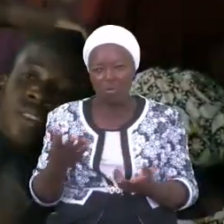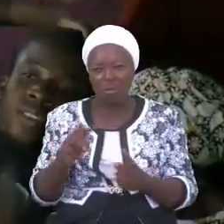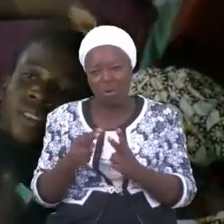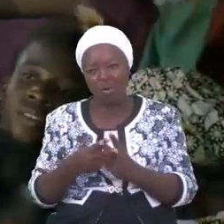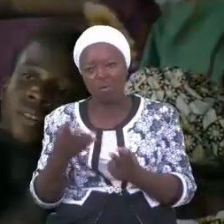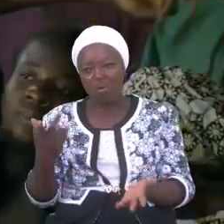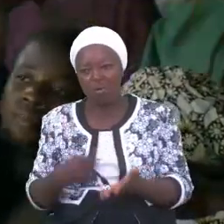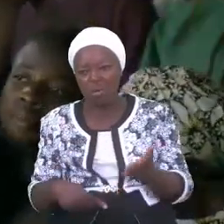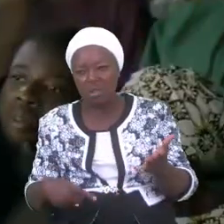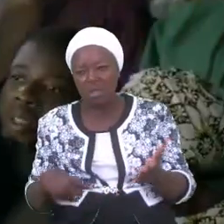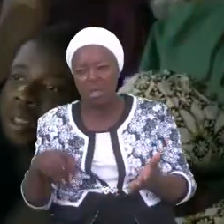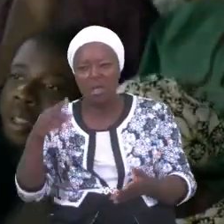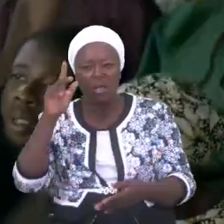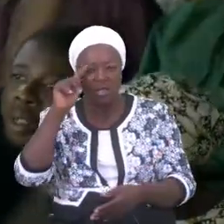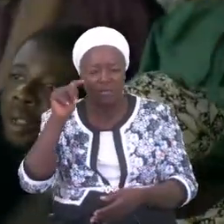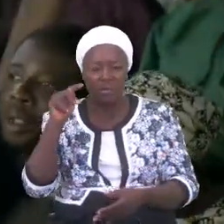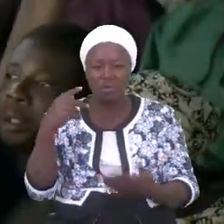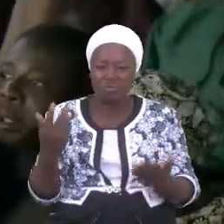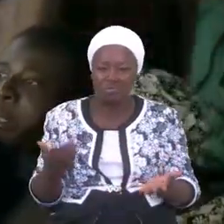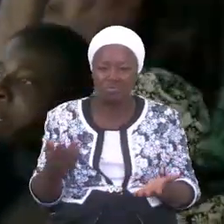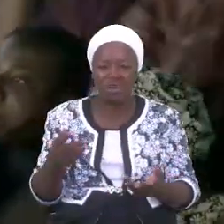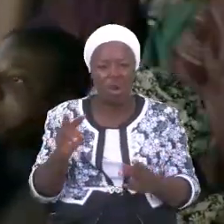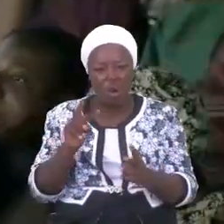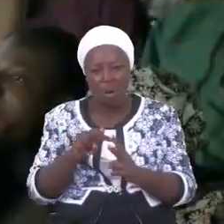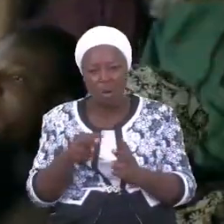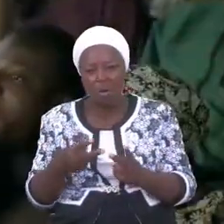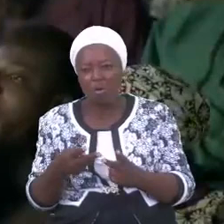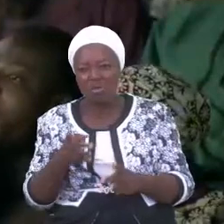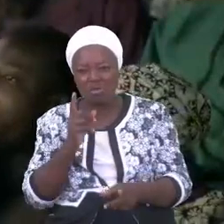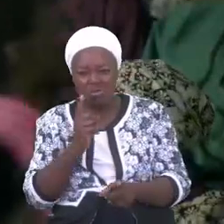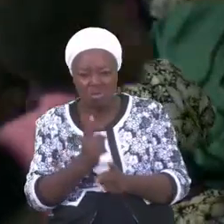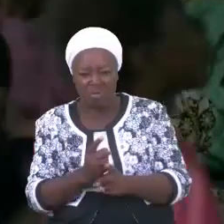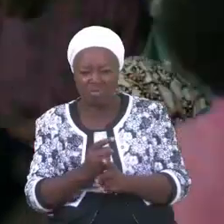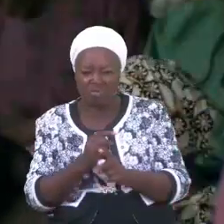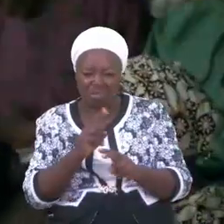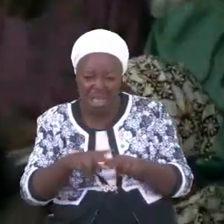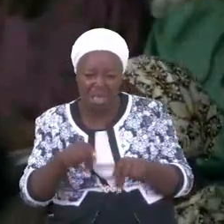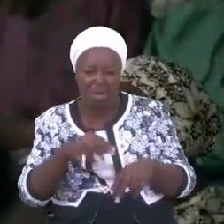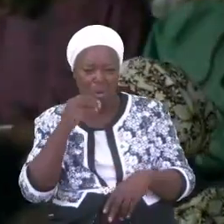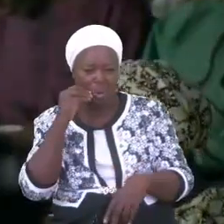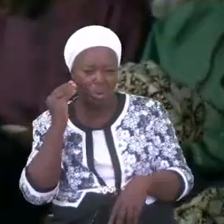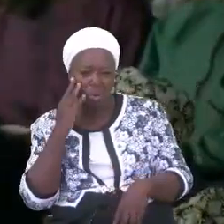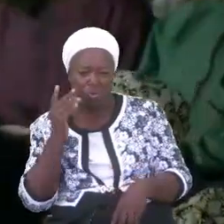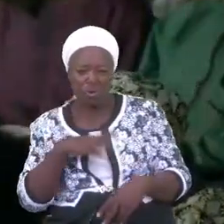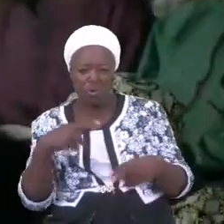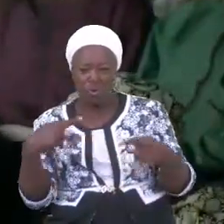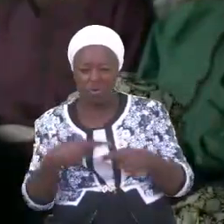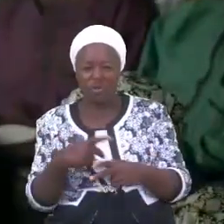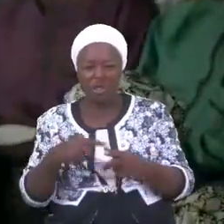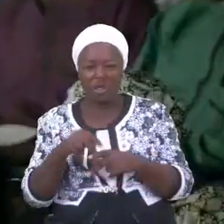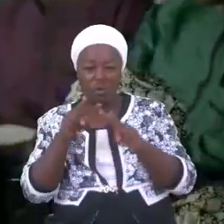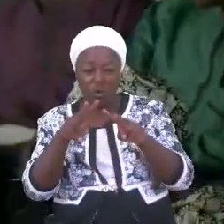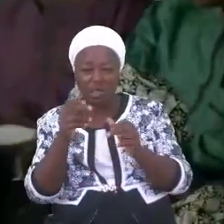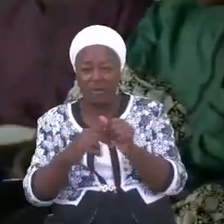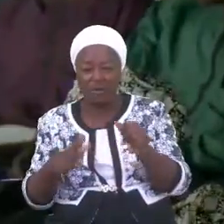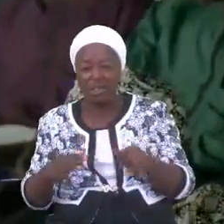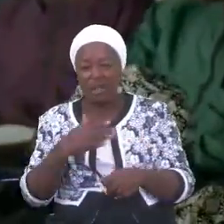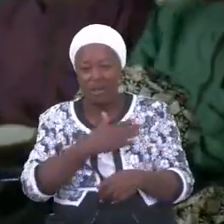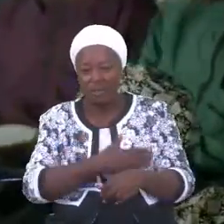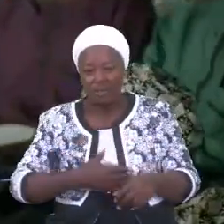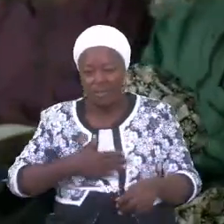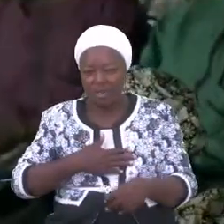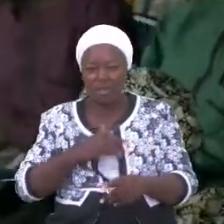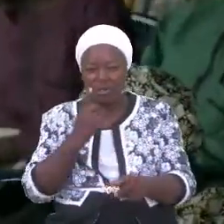just give your life to Christ today too. Send your name, your telephone number, and your